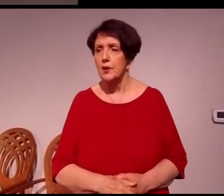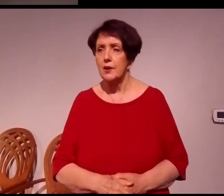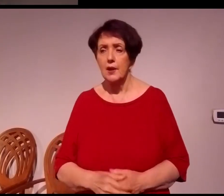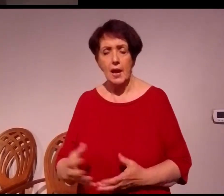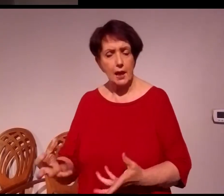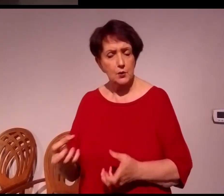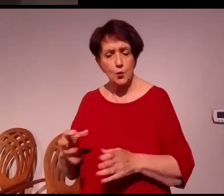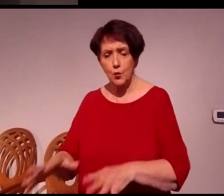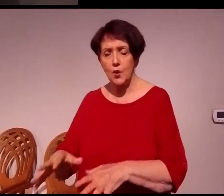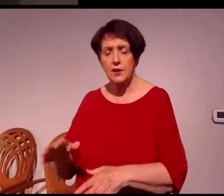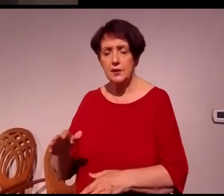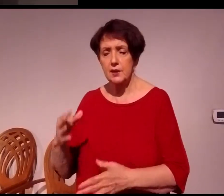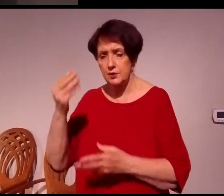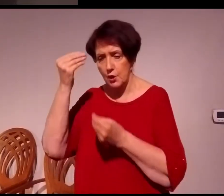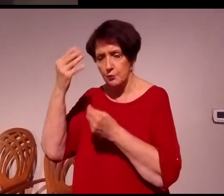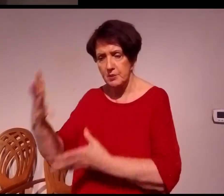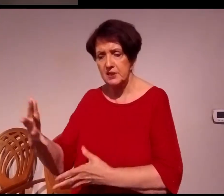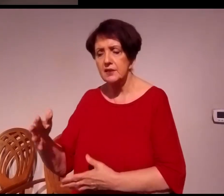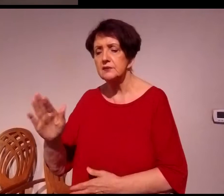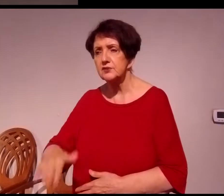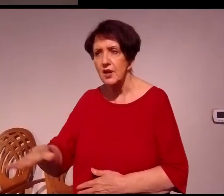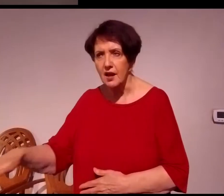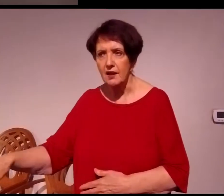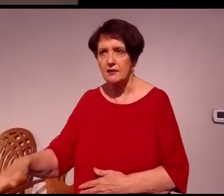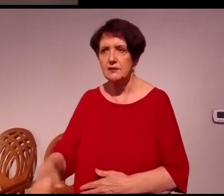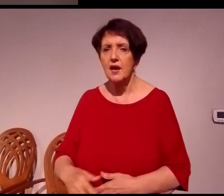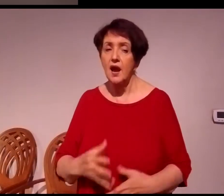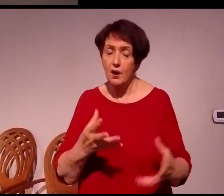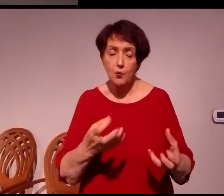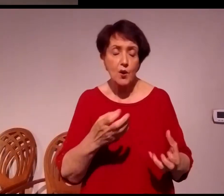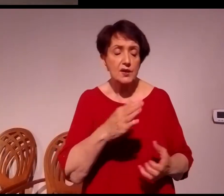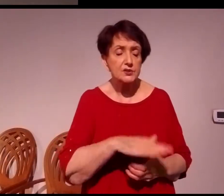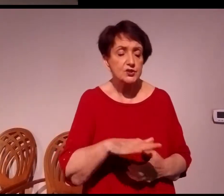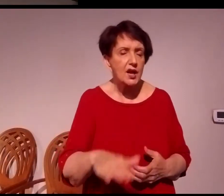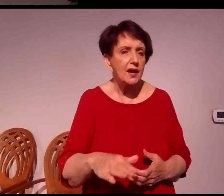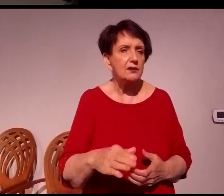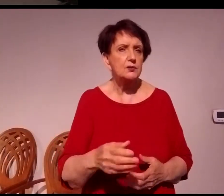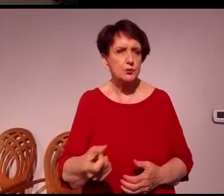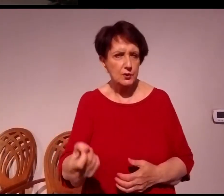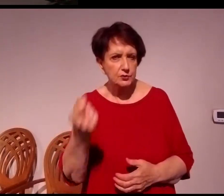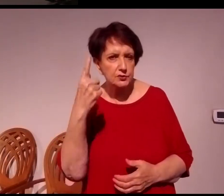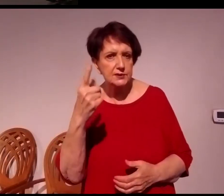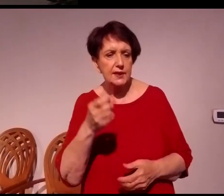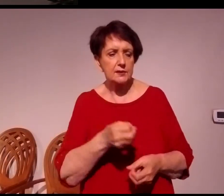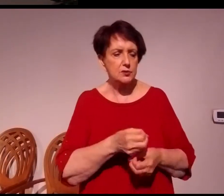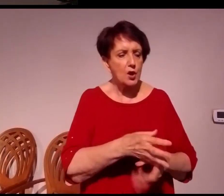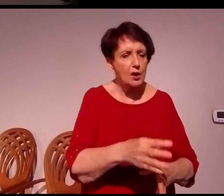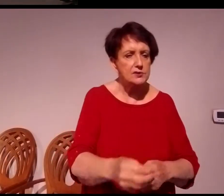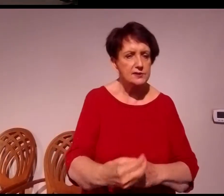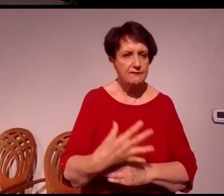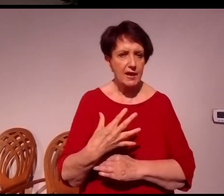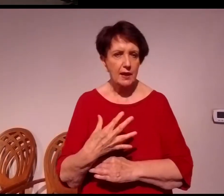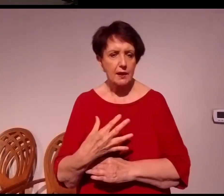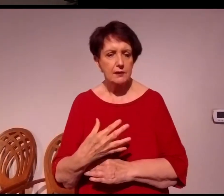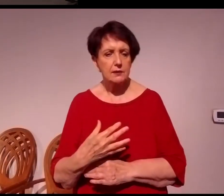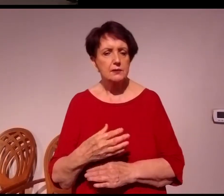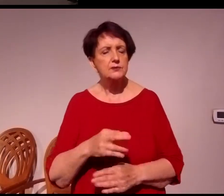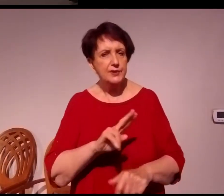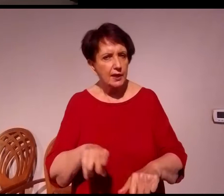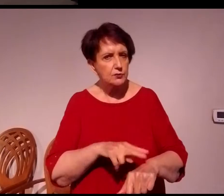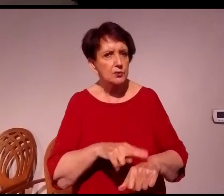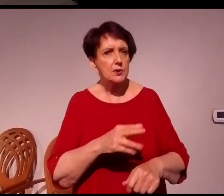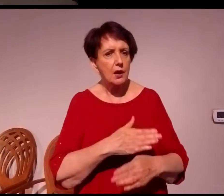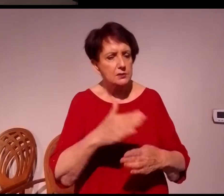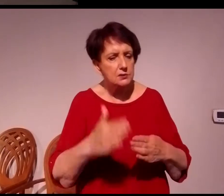seeking an obedient child. I'm seeking a child who understands cause and effect, who understands natural consequences and